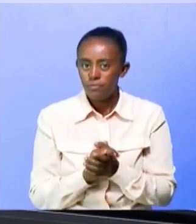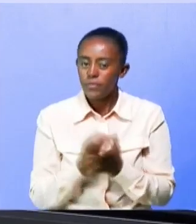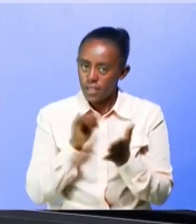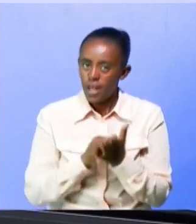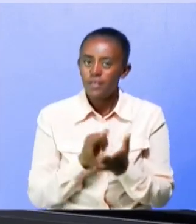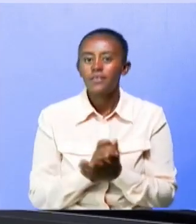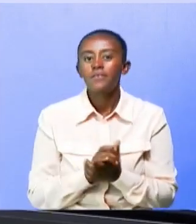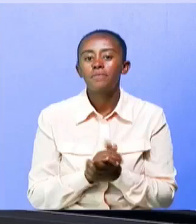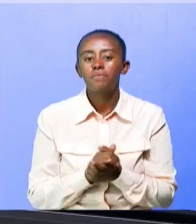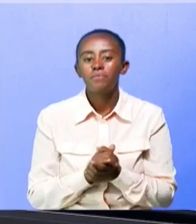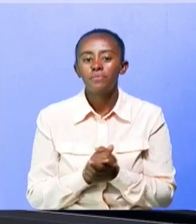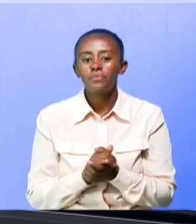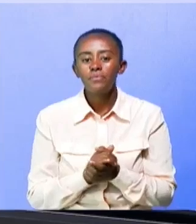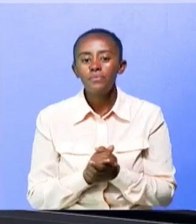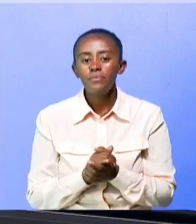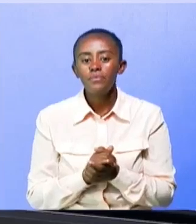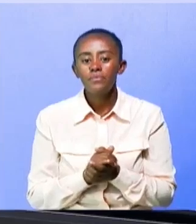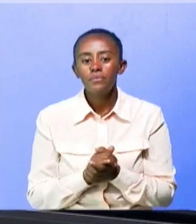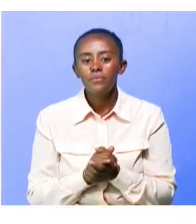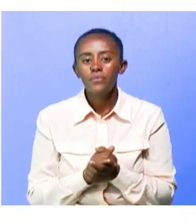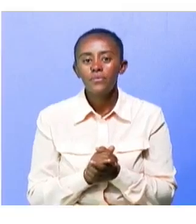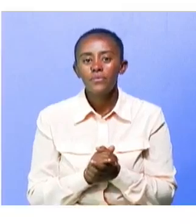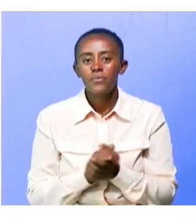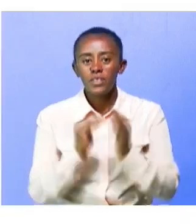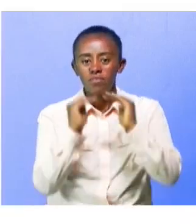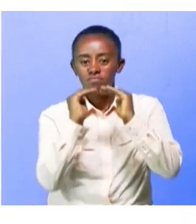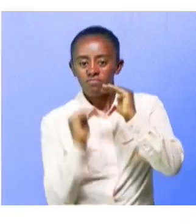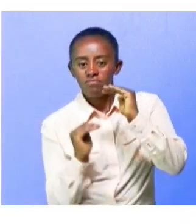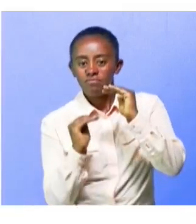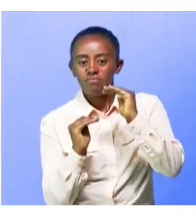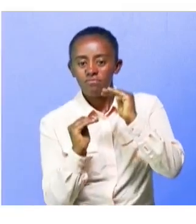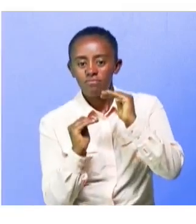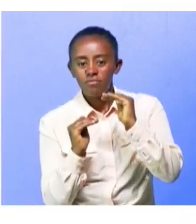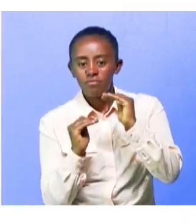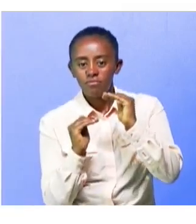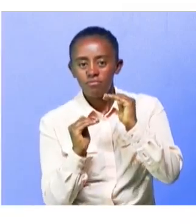it. And equality.